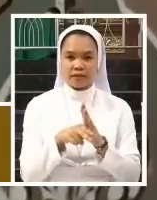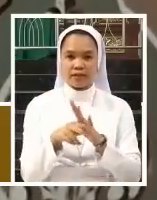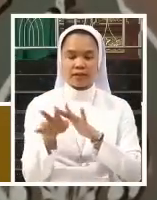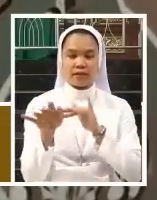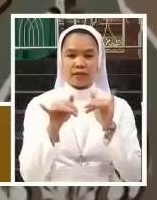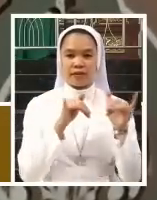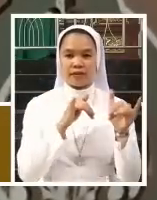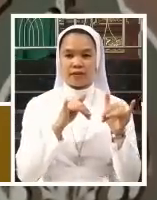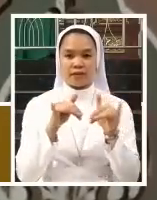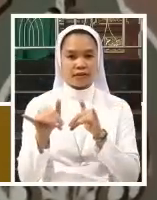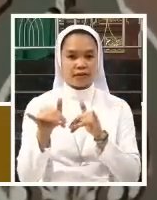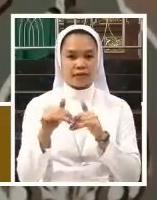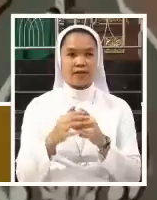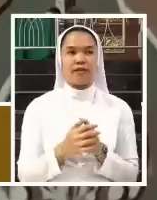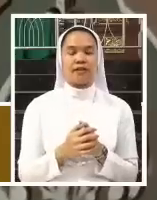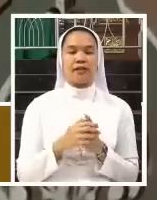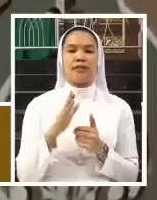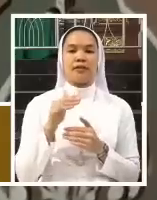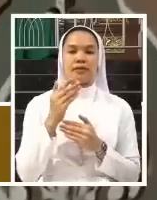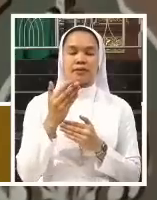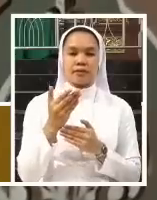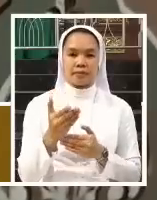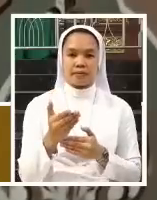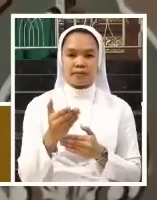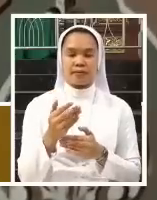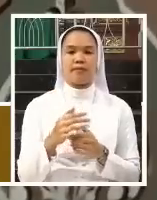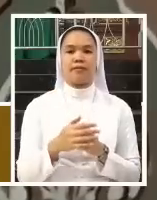Light for the blind, strength for the weak,